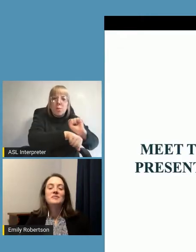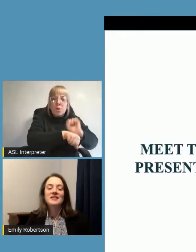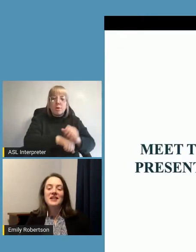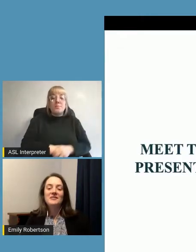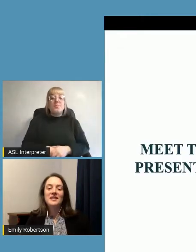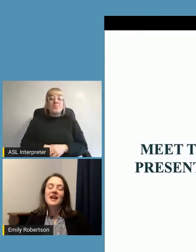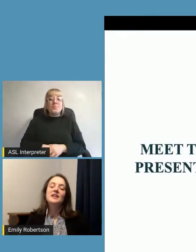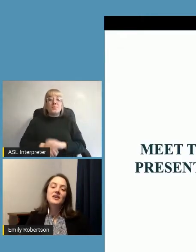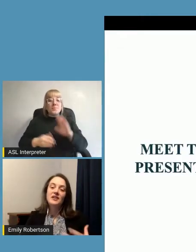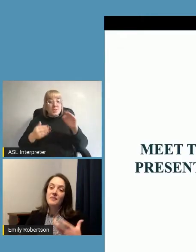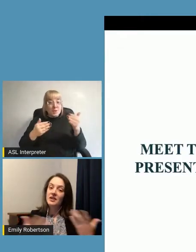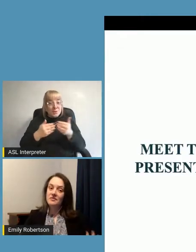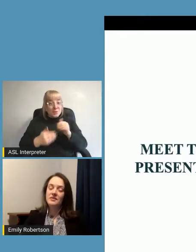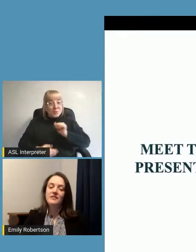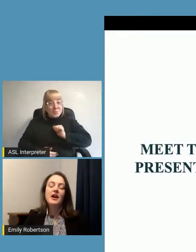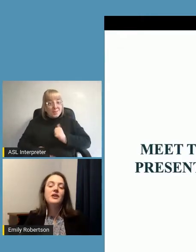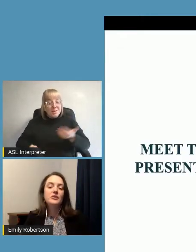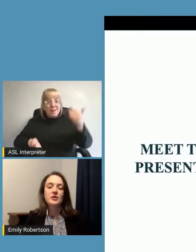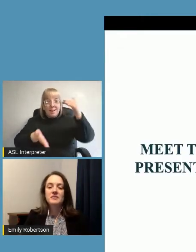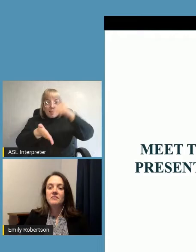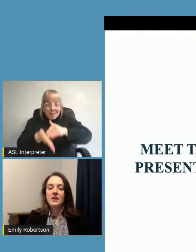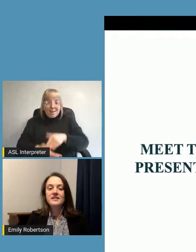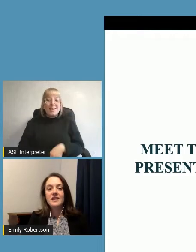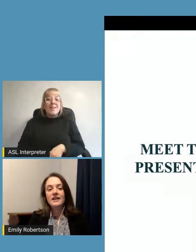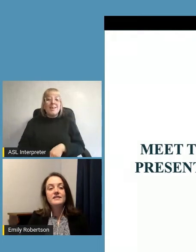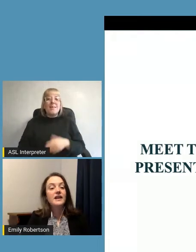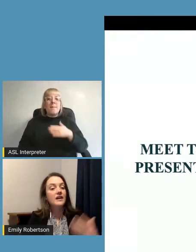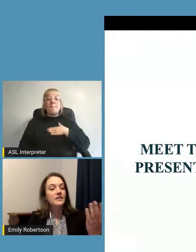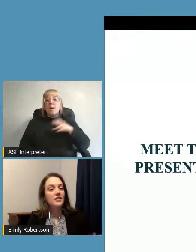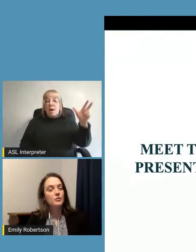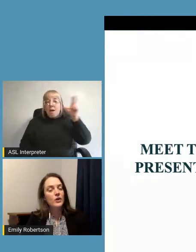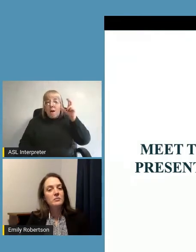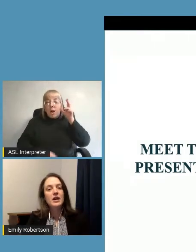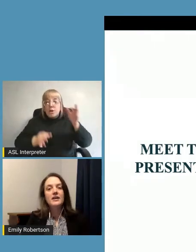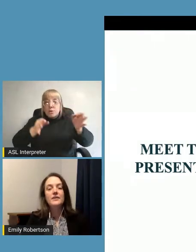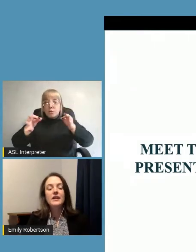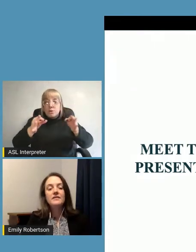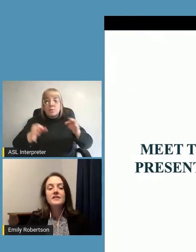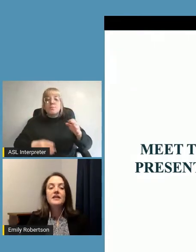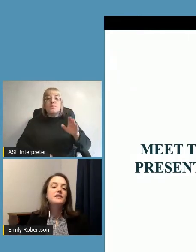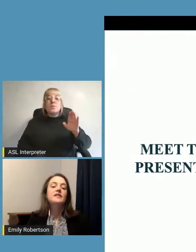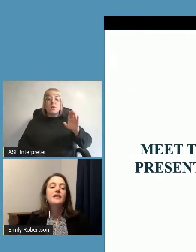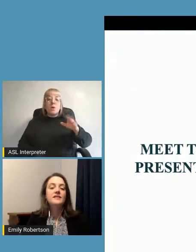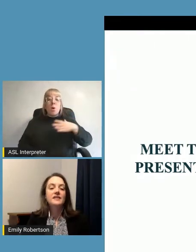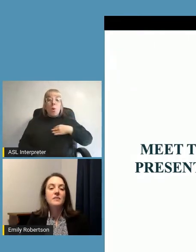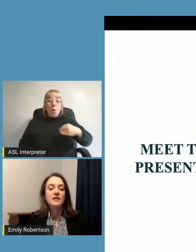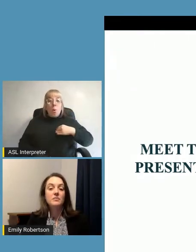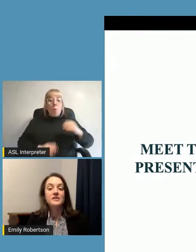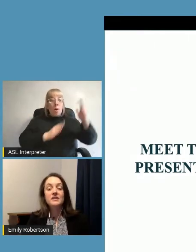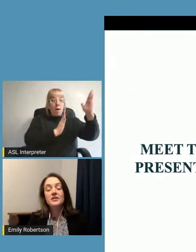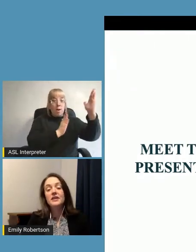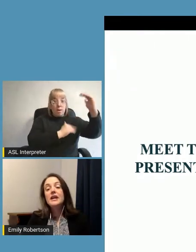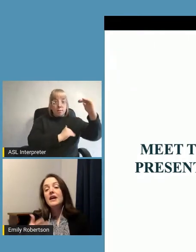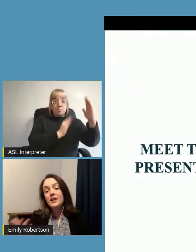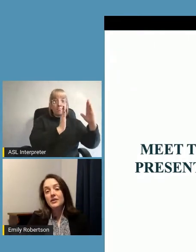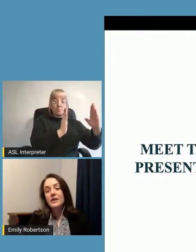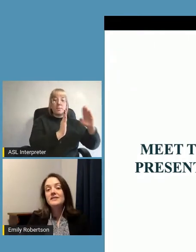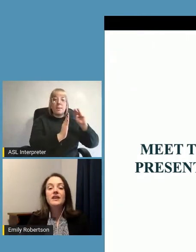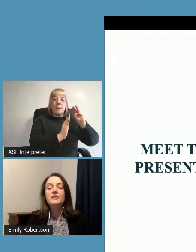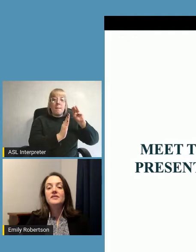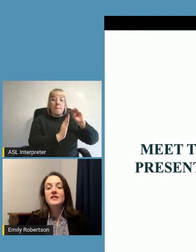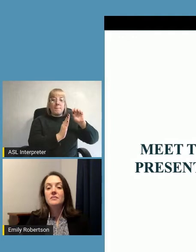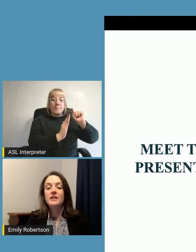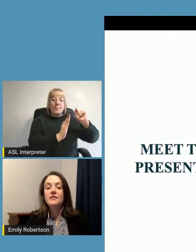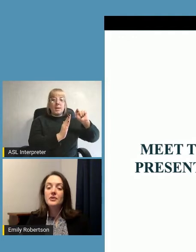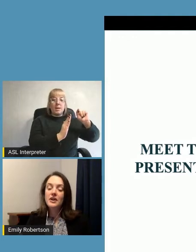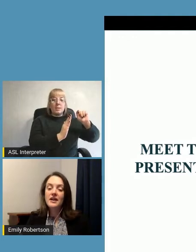I'll introduce myself again here. I'm going to give an audio description of my slides. I have a white block on the left side of the slide that says meet the presenter. And on the right